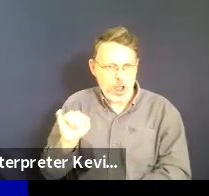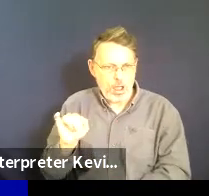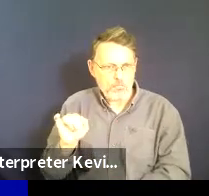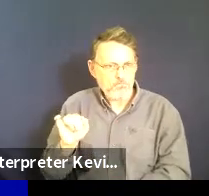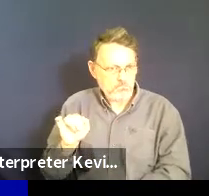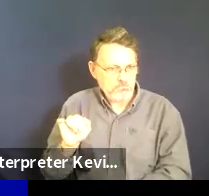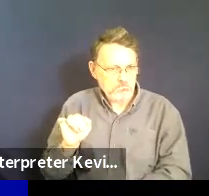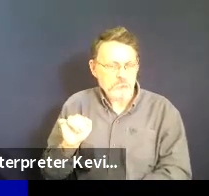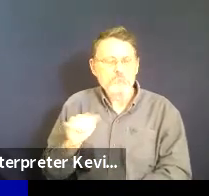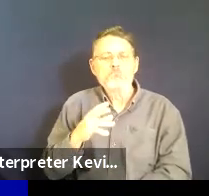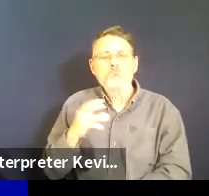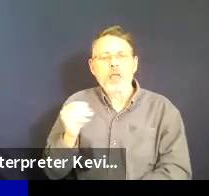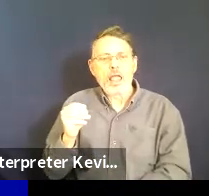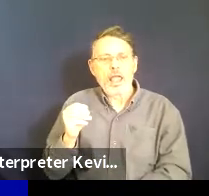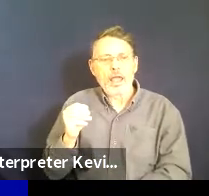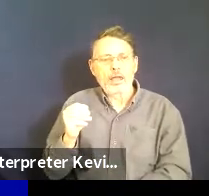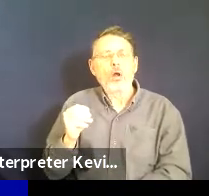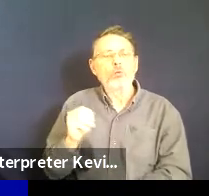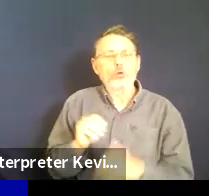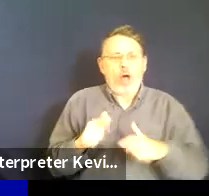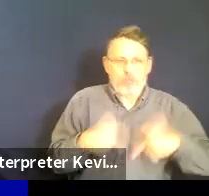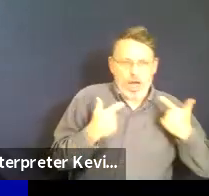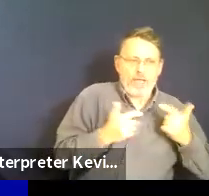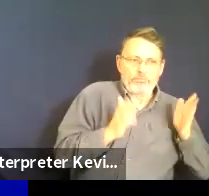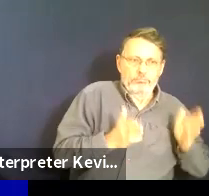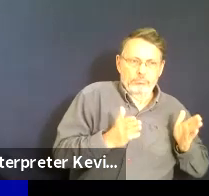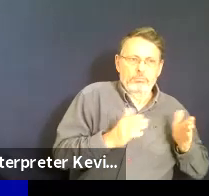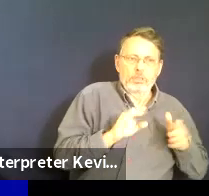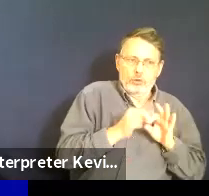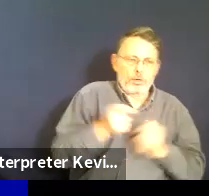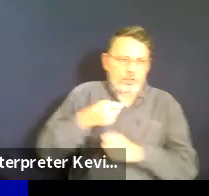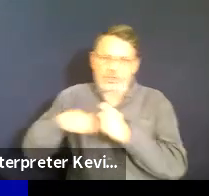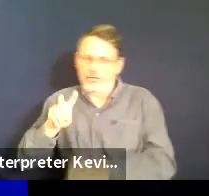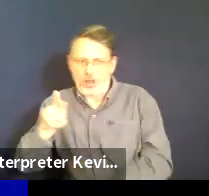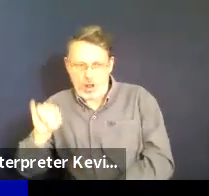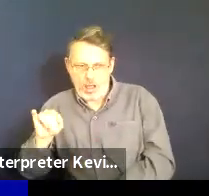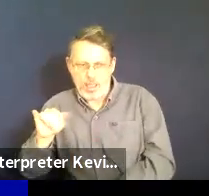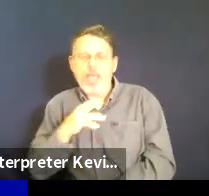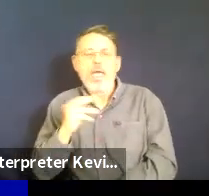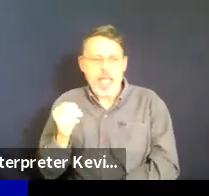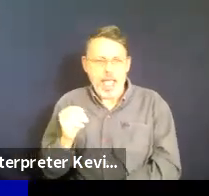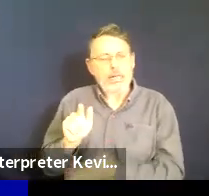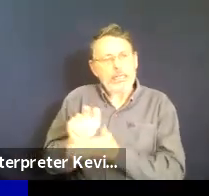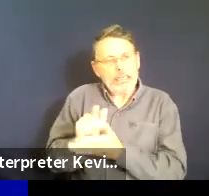and then that that legal guardians